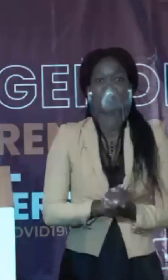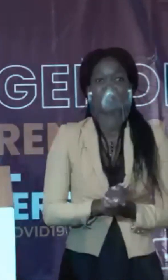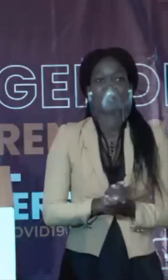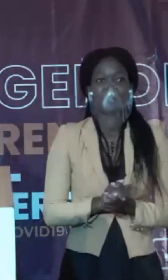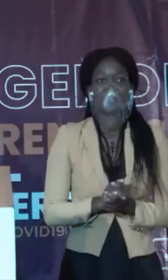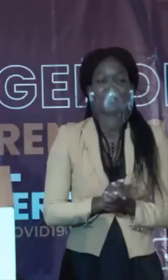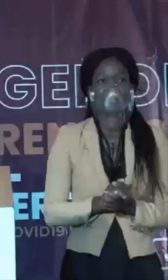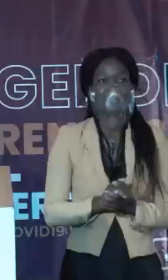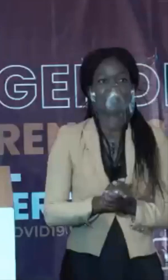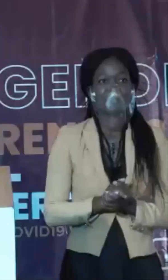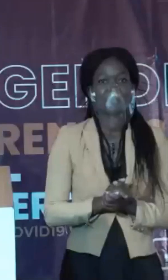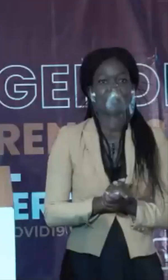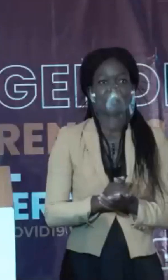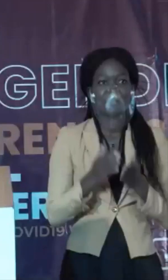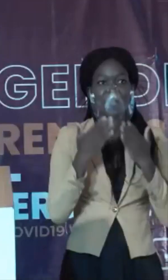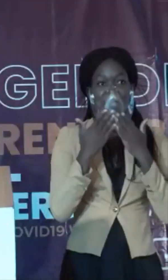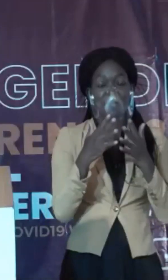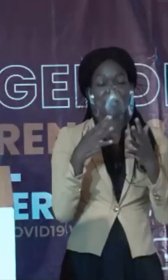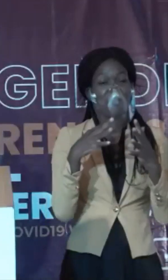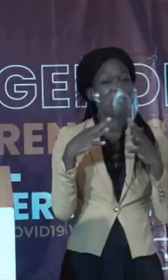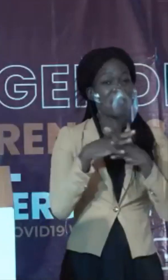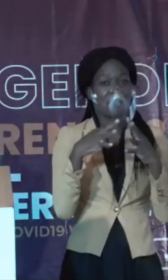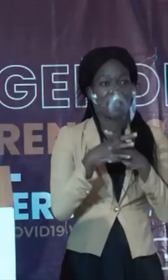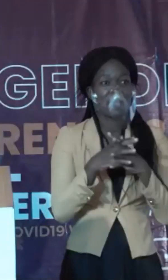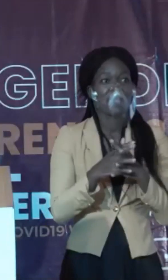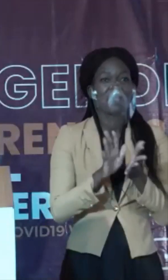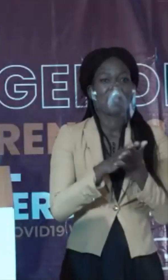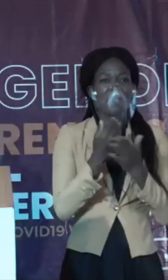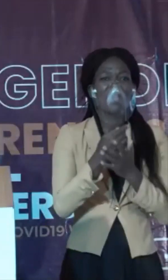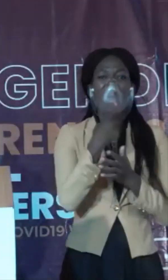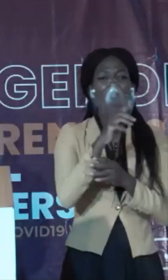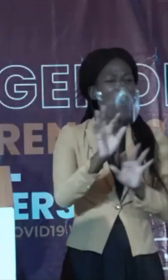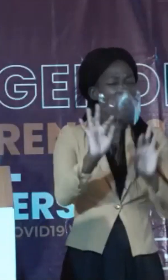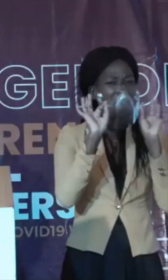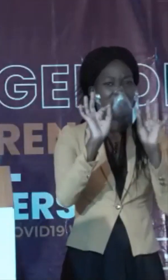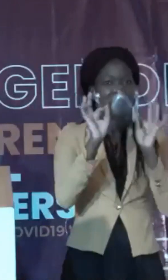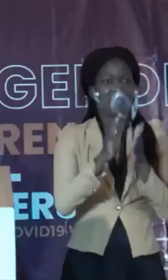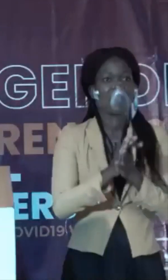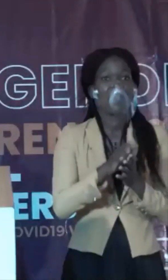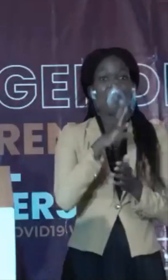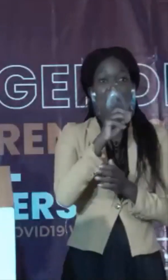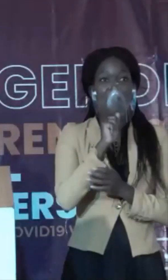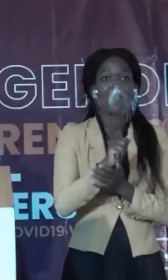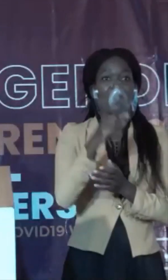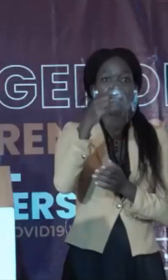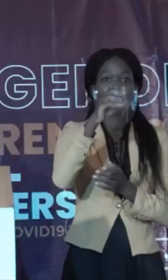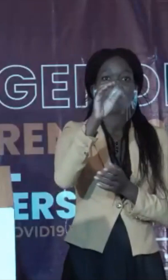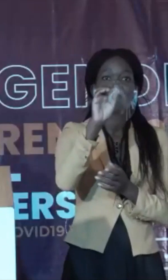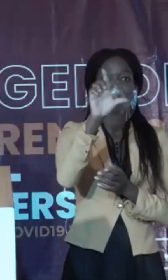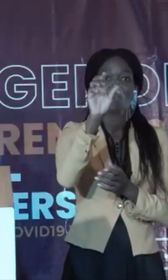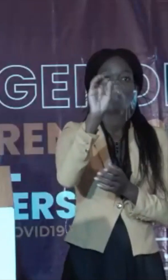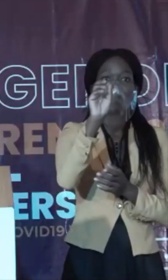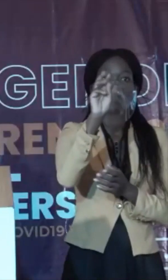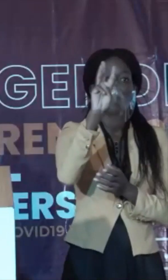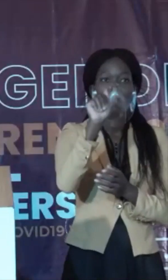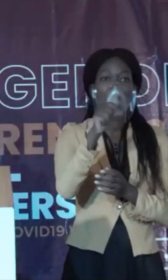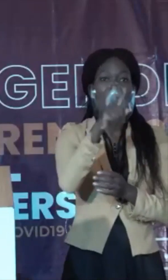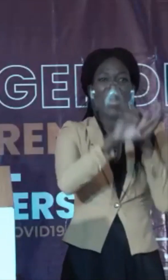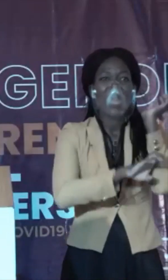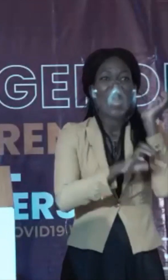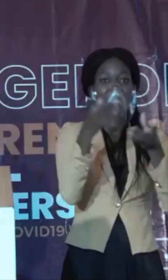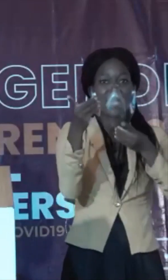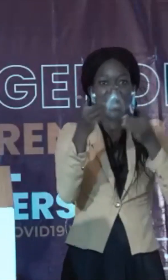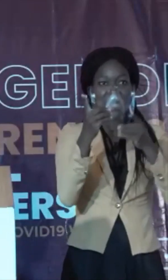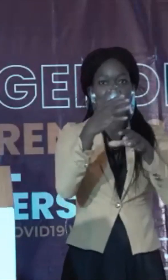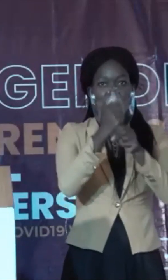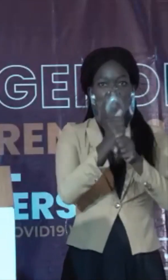Thank you very much for the wonderful remarks, Mr. Asan Goloa, who is the Country Director for ActionAid Malawi. Now, before